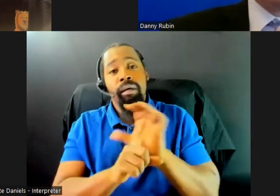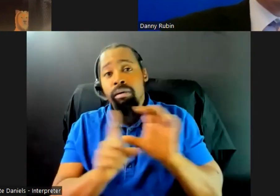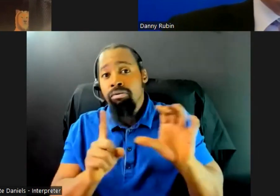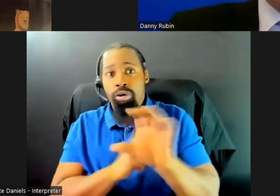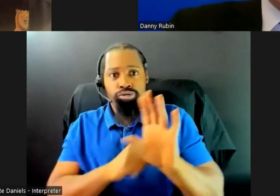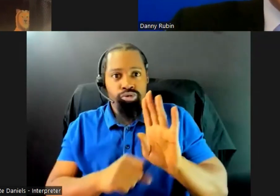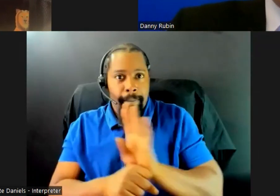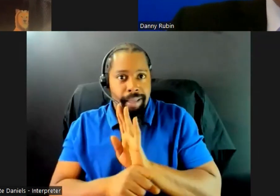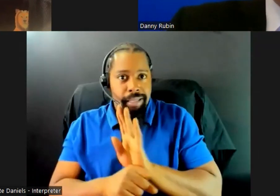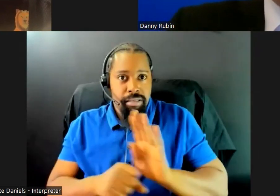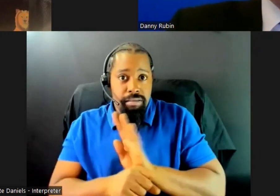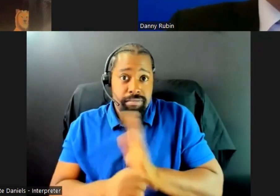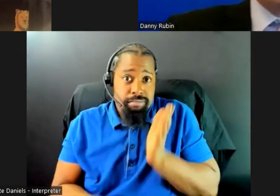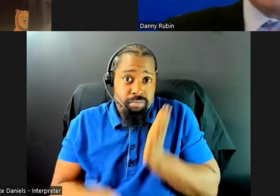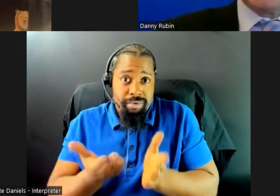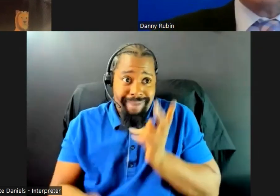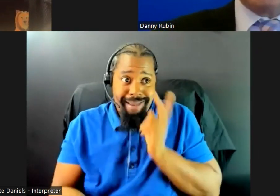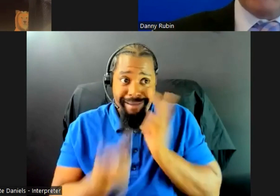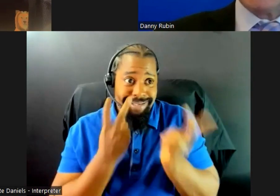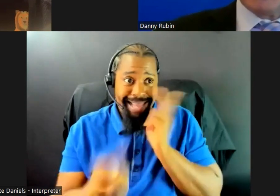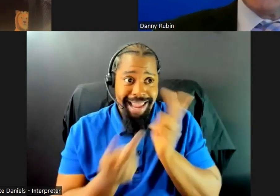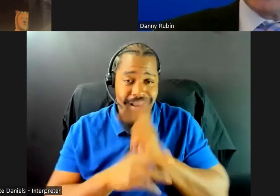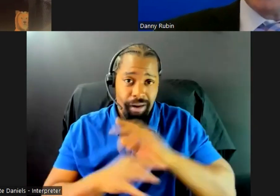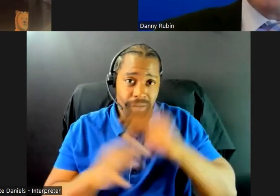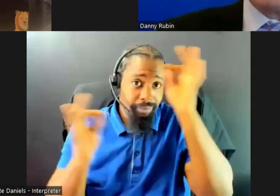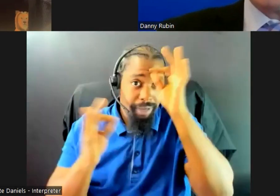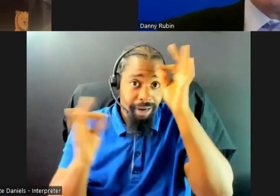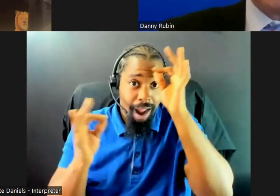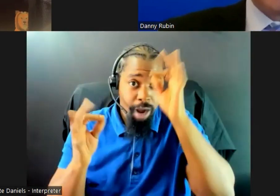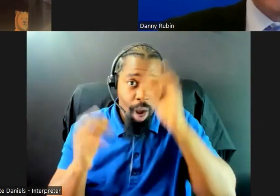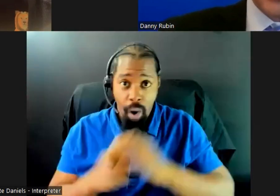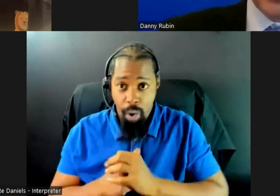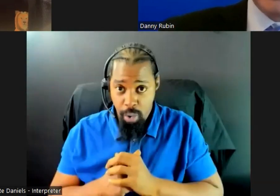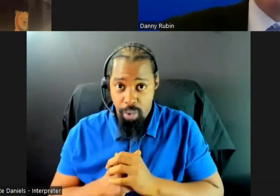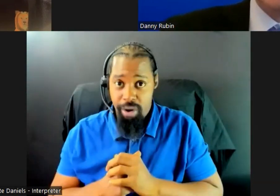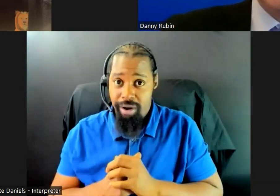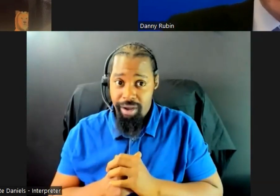America and not known. While we talk, I want to start to encourage